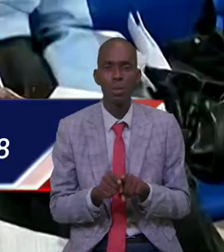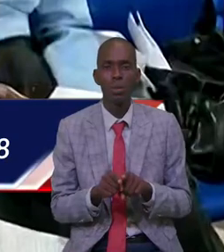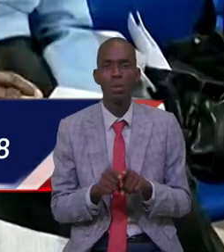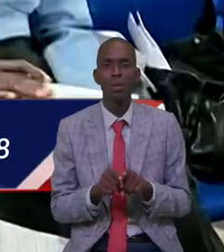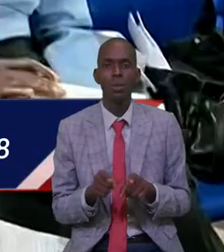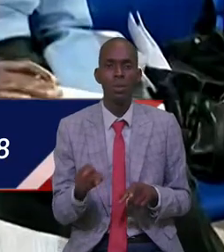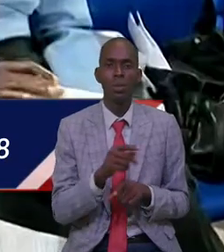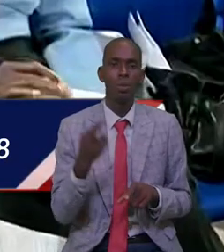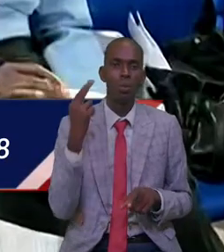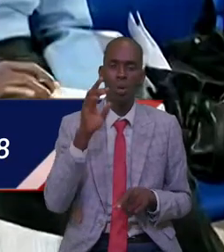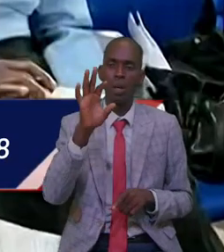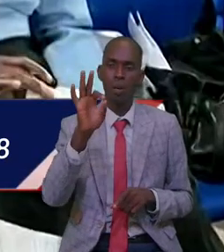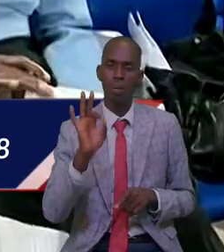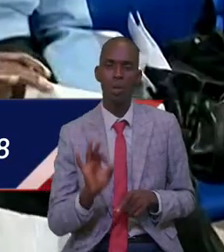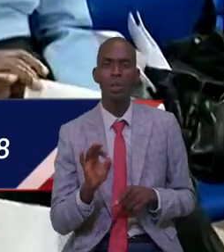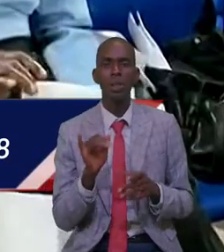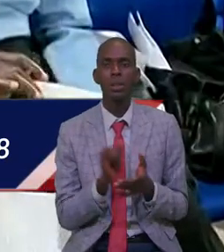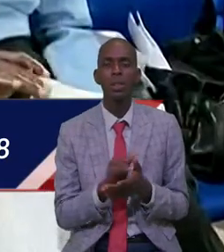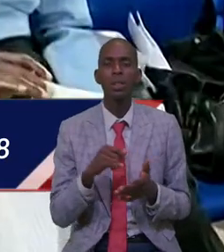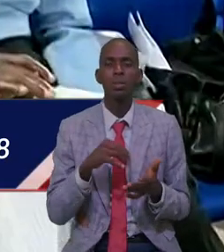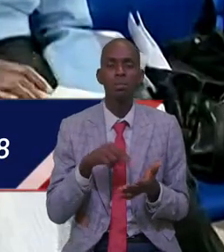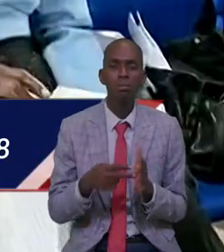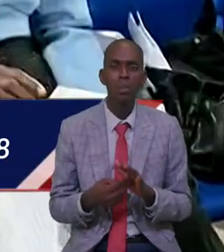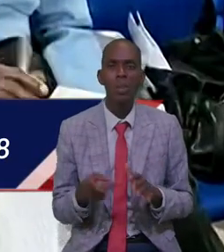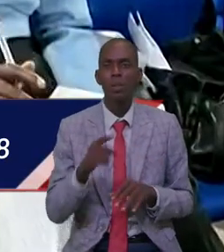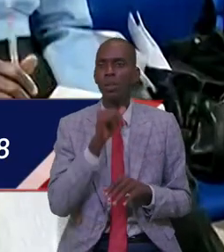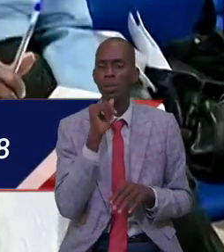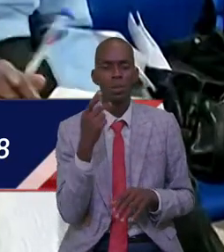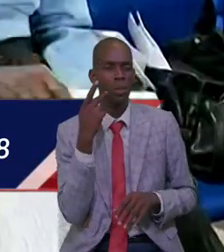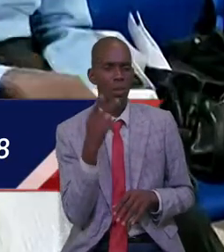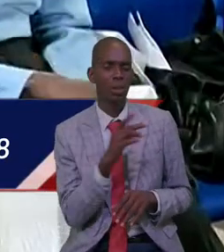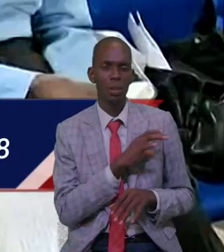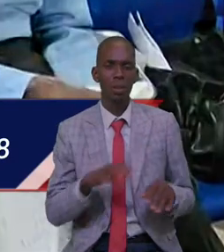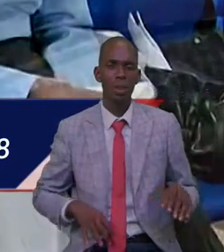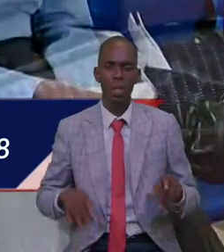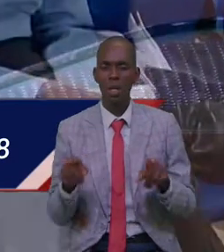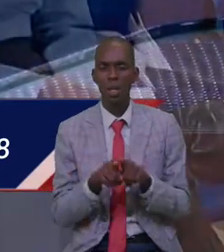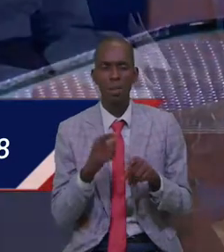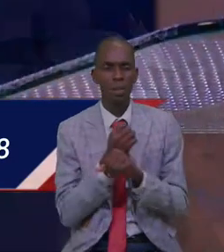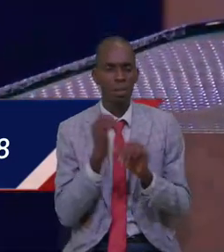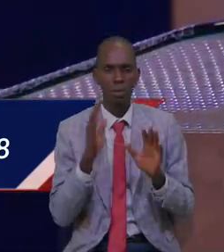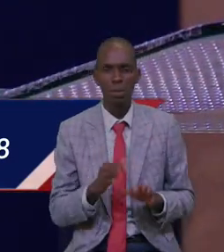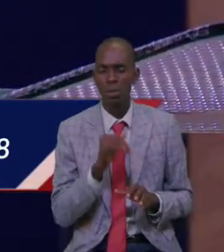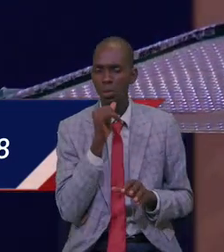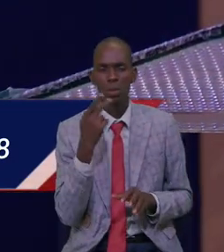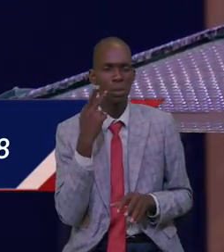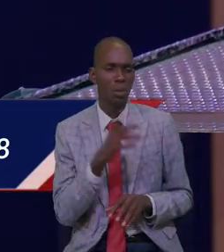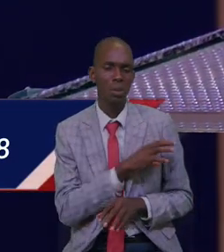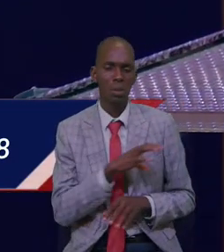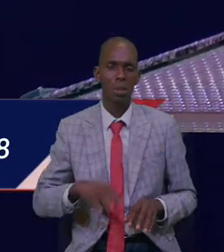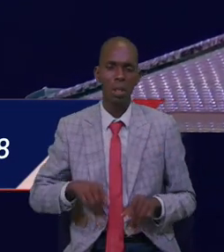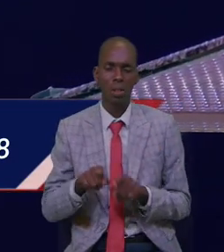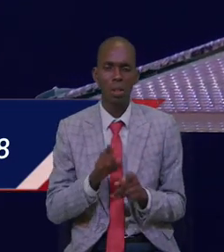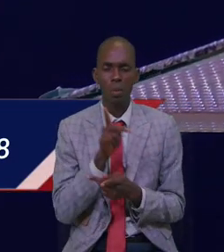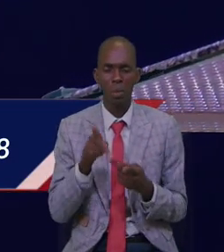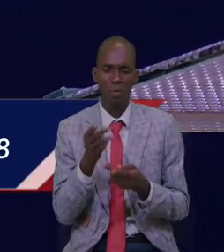were appointed. That is, they couldn't see him as the Savior, they couldn't see him as the substitute, they couldn't see